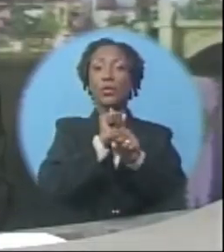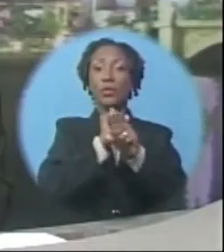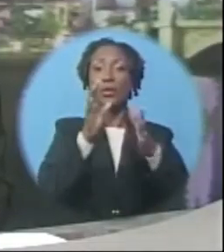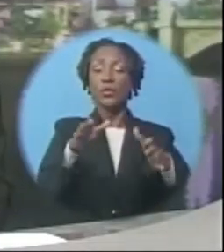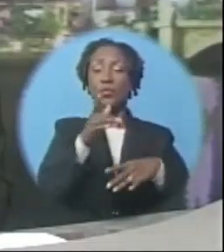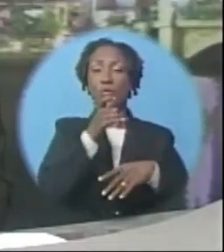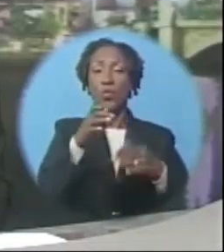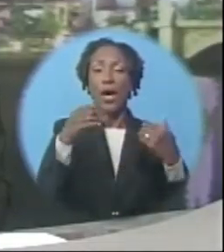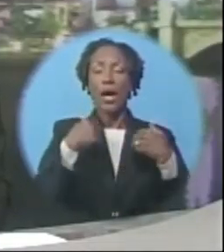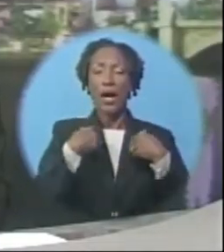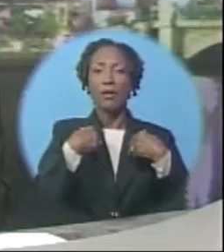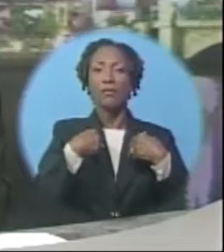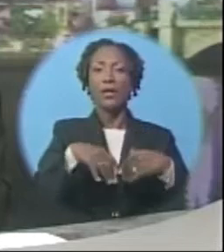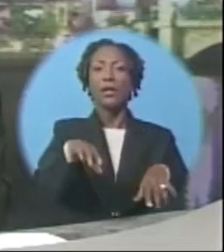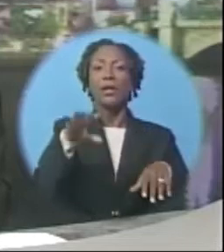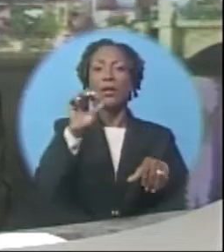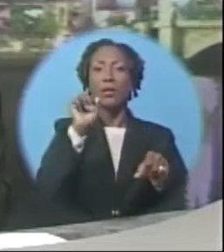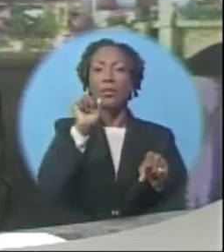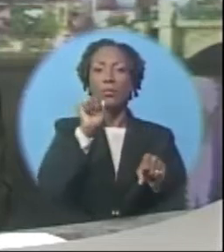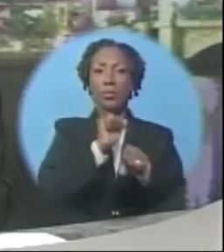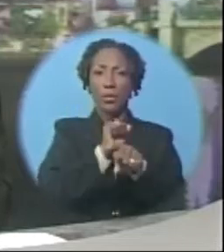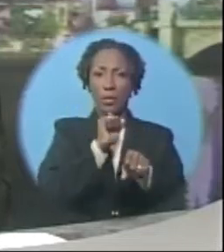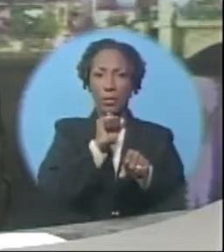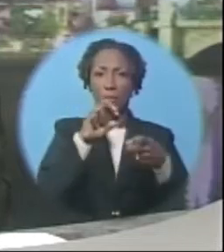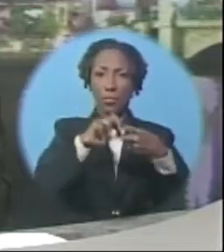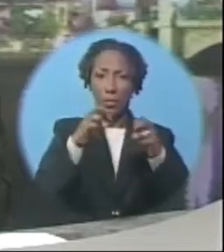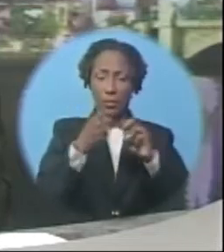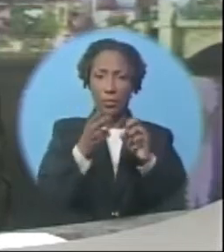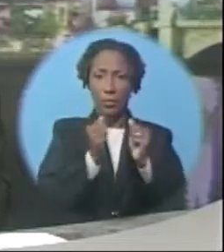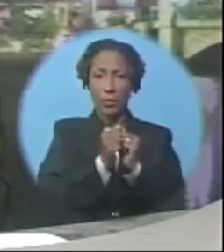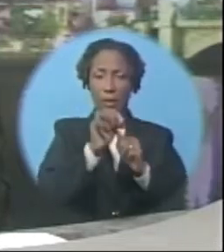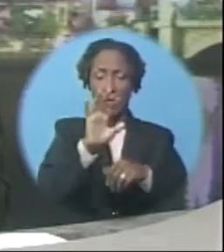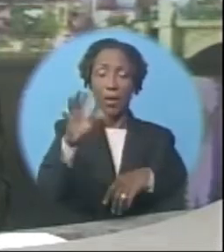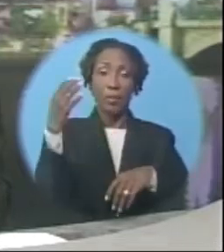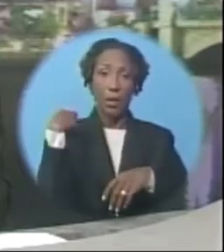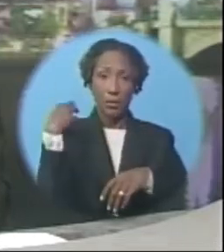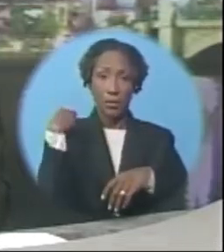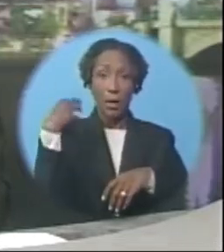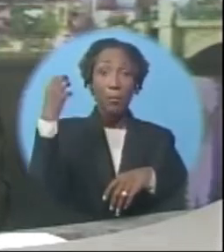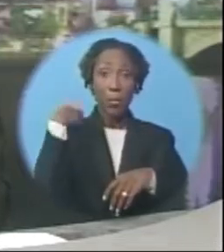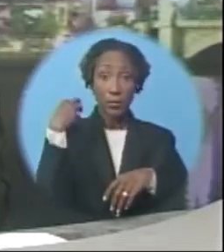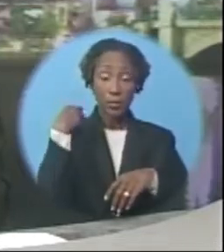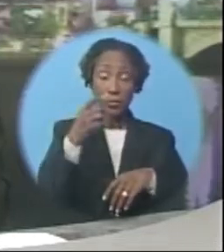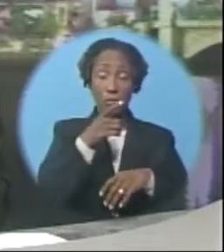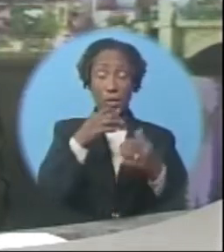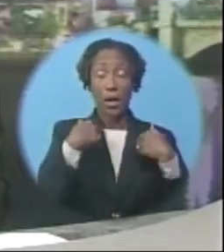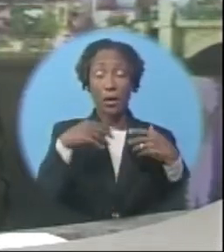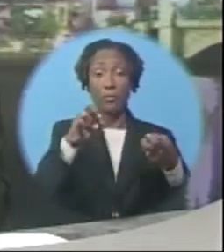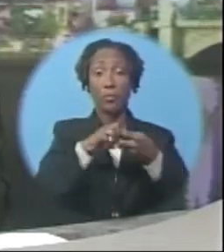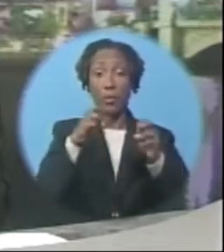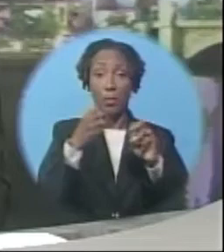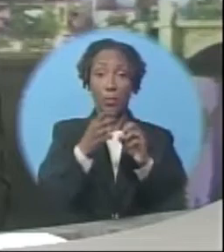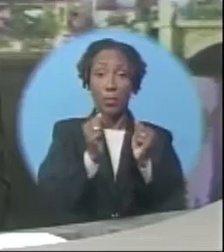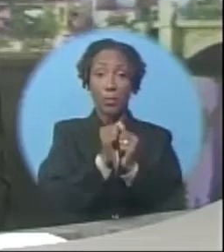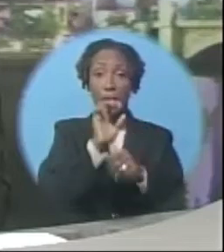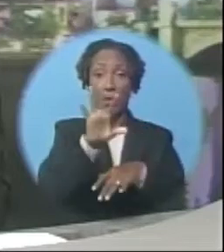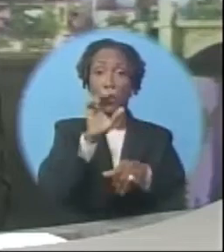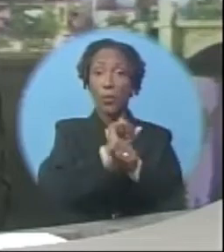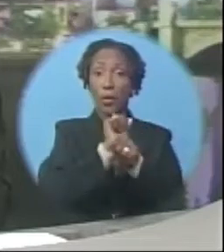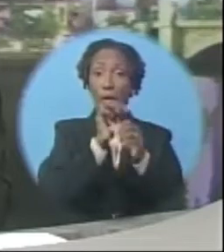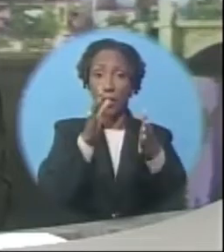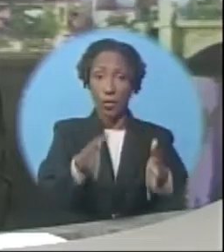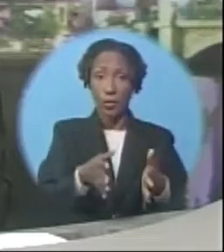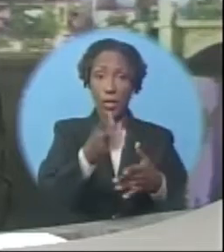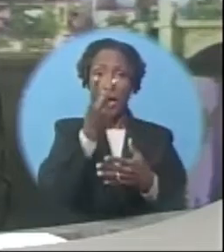issues with employees and also workers who have differences with their bosses. Regardless of the concerns, both sides are being